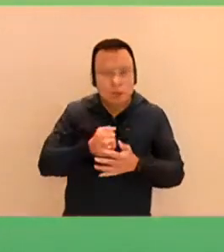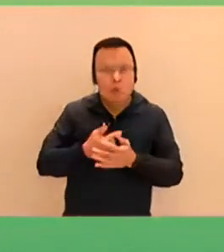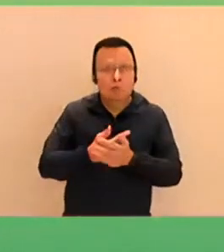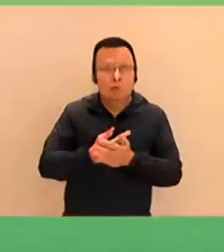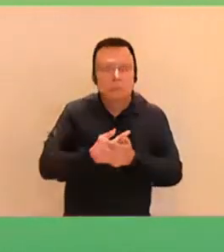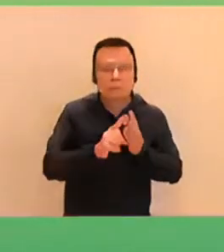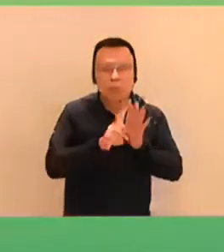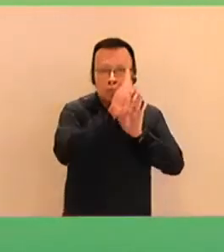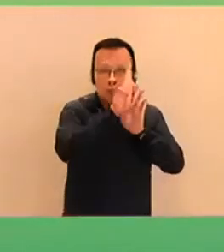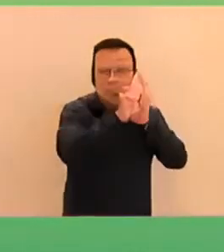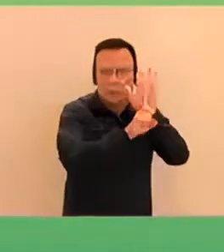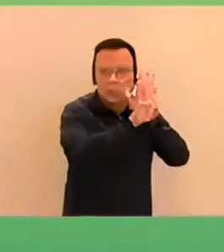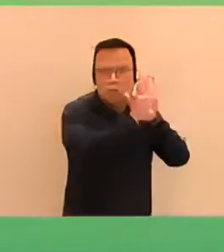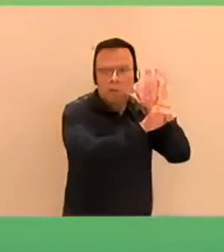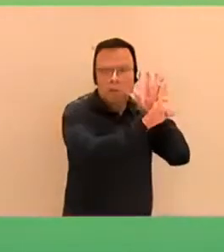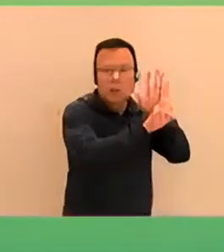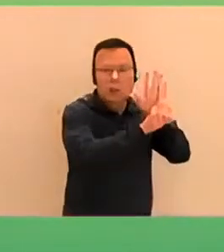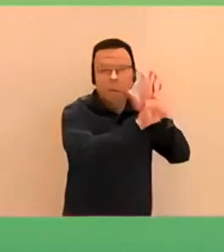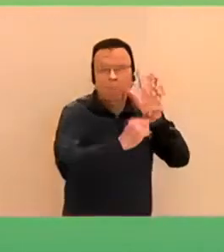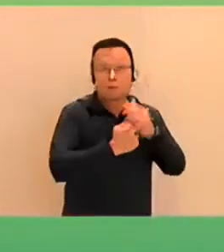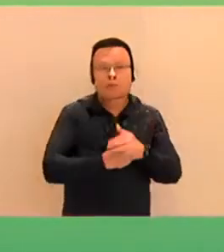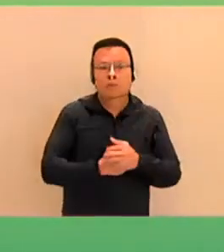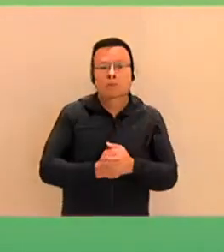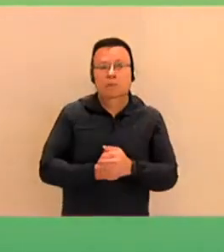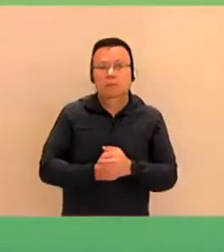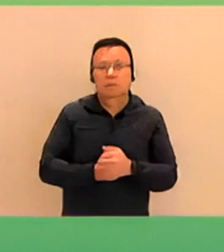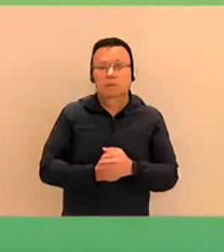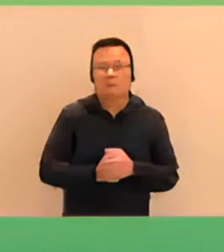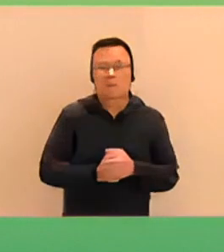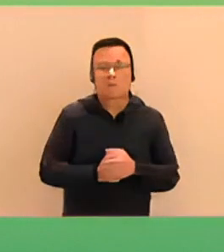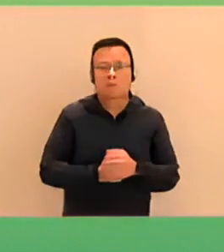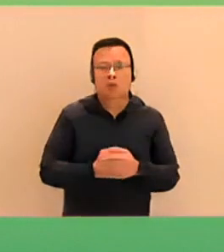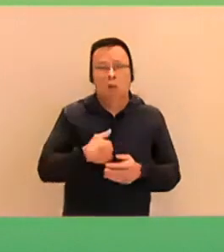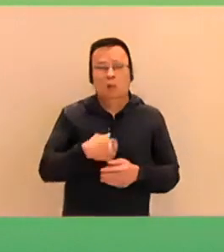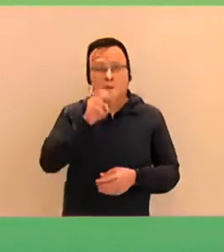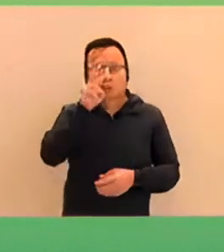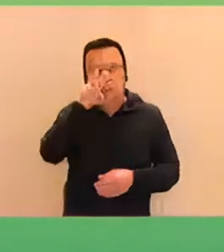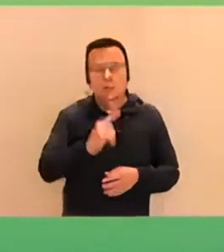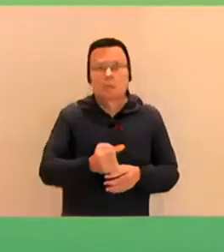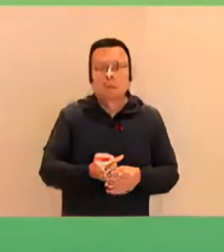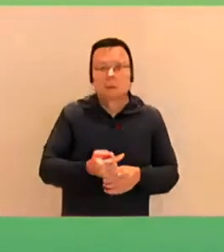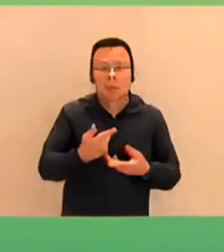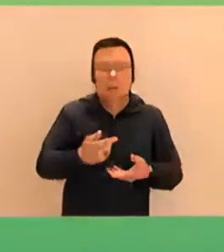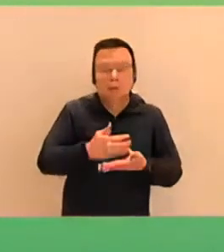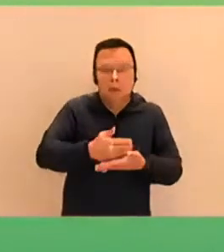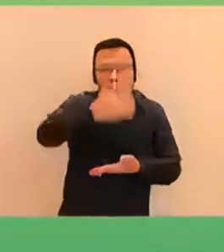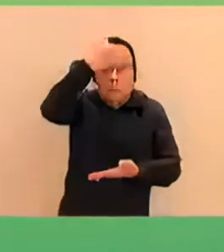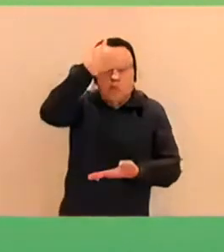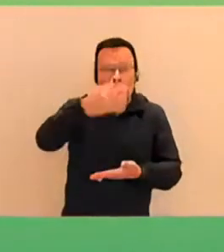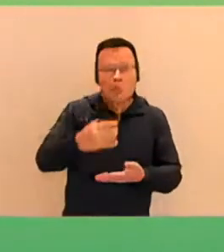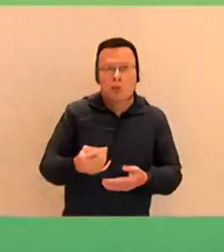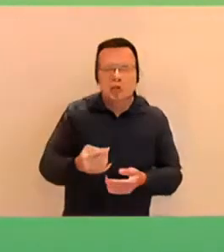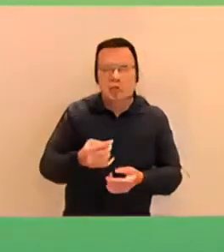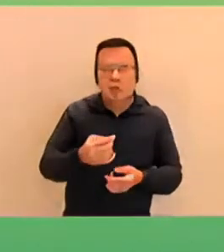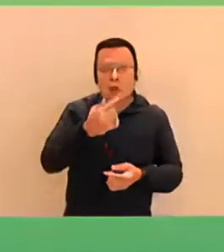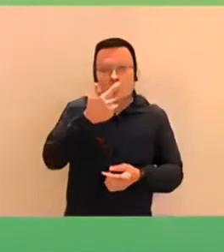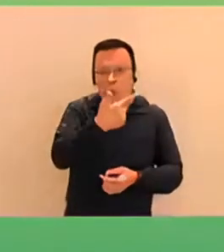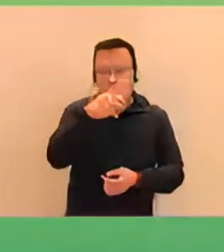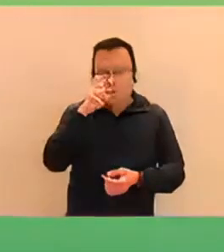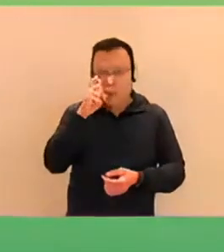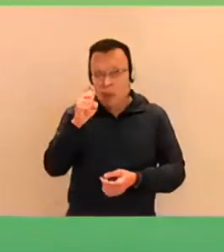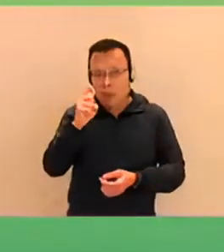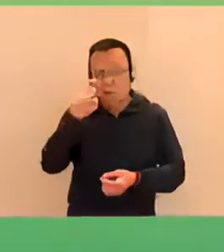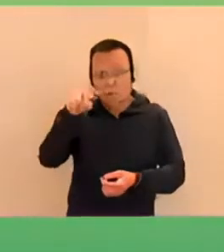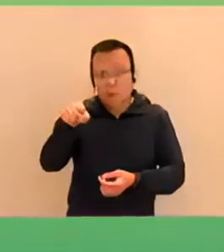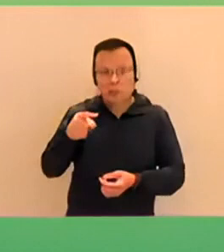here I show 89.1 kilowatt hour per square meter per year. So it's fair, not the highest and